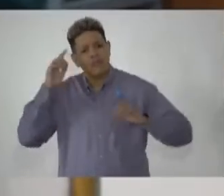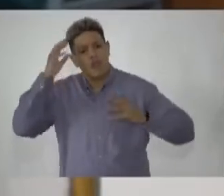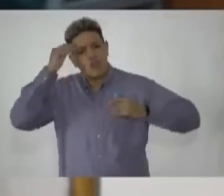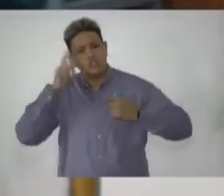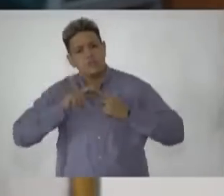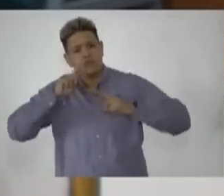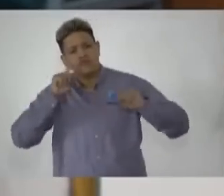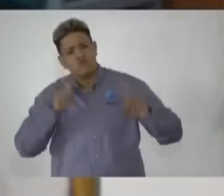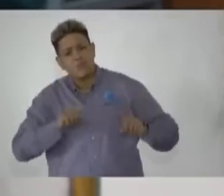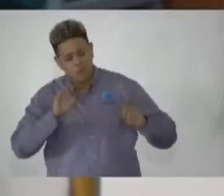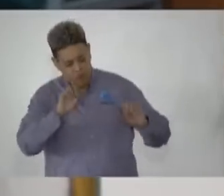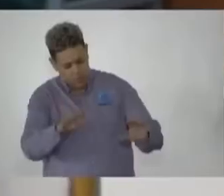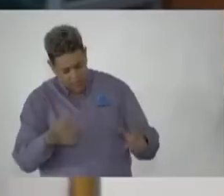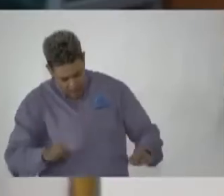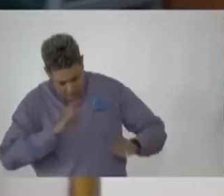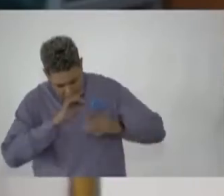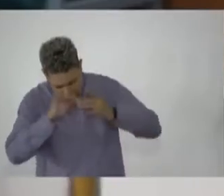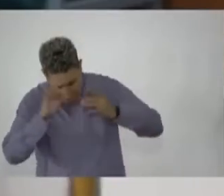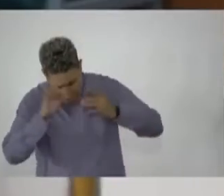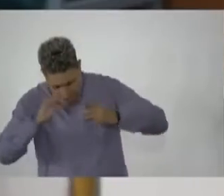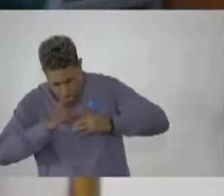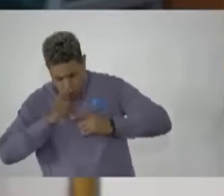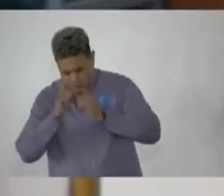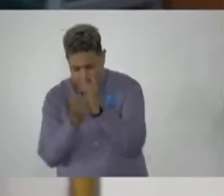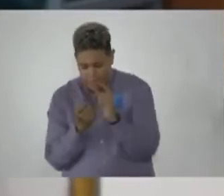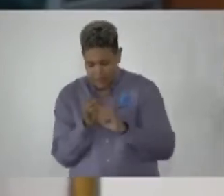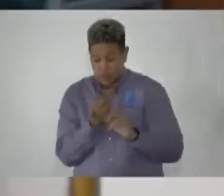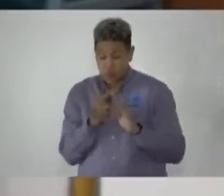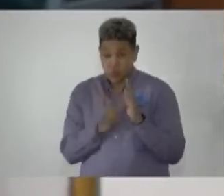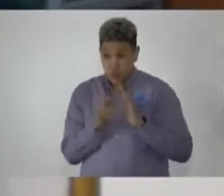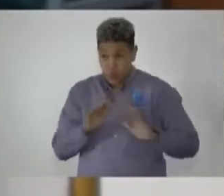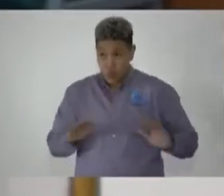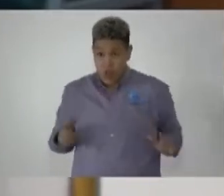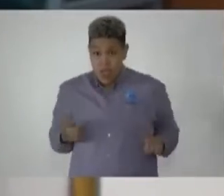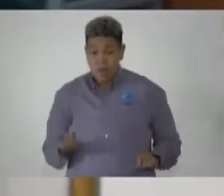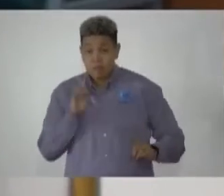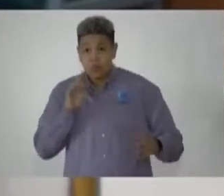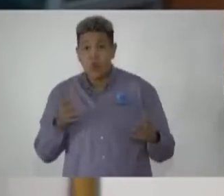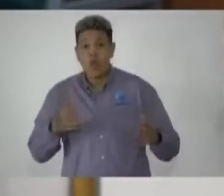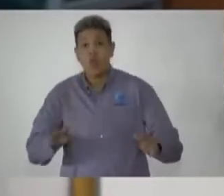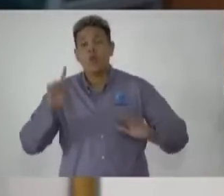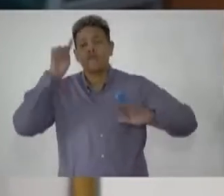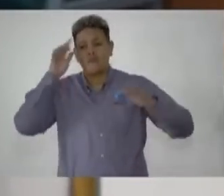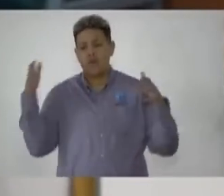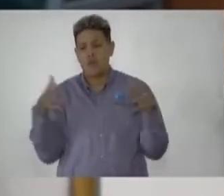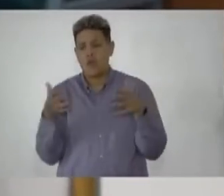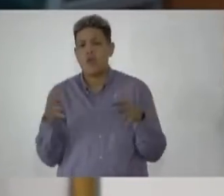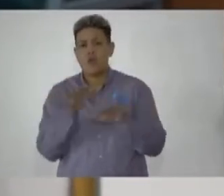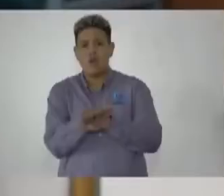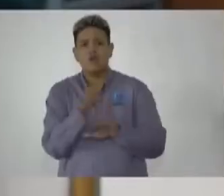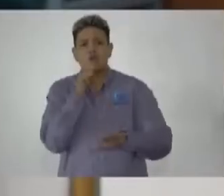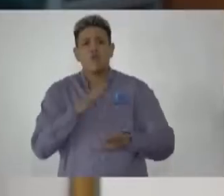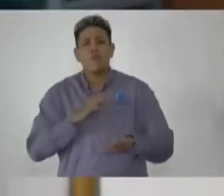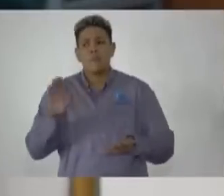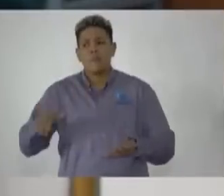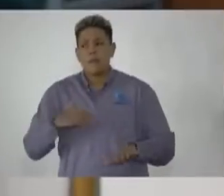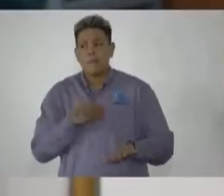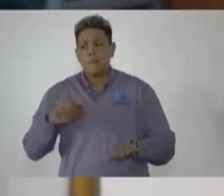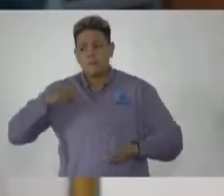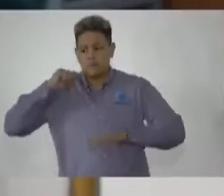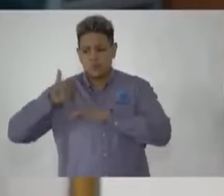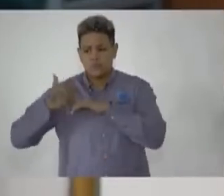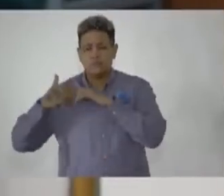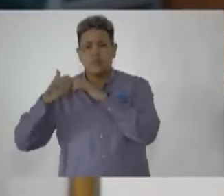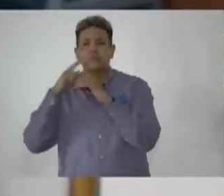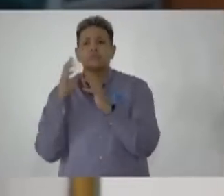consideration and report a motion to amend the standing orders to allow for a Caucus of Women Parliamentarians to be established